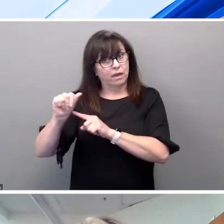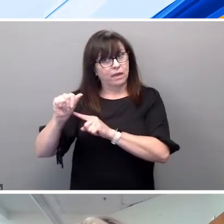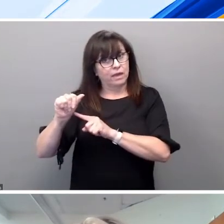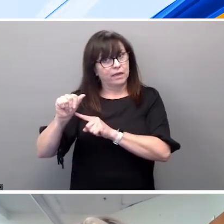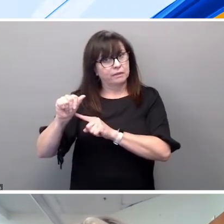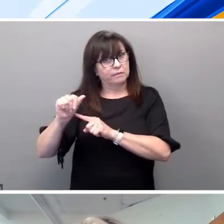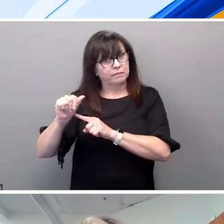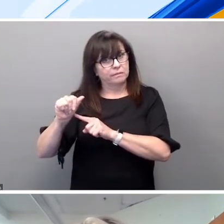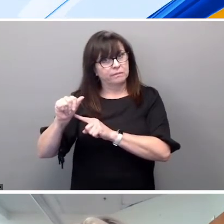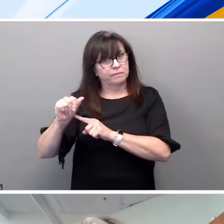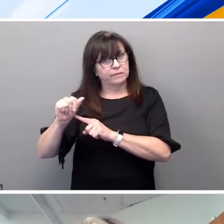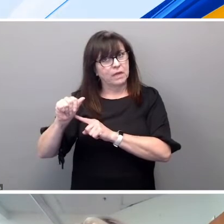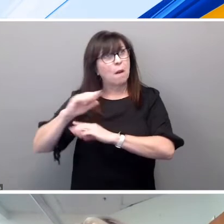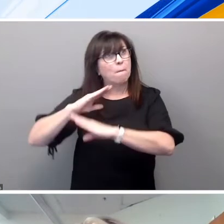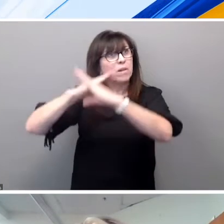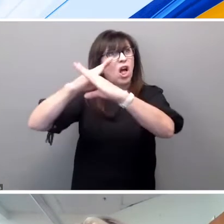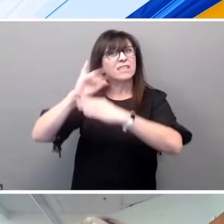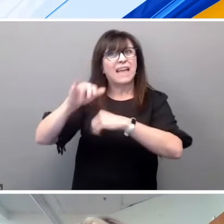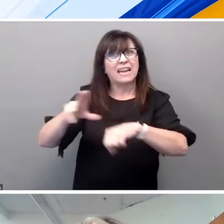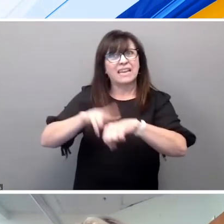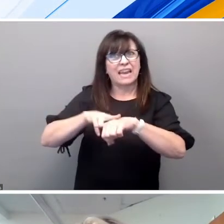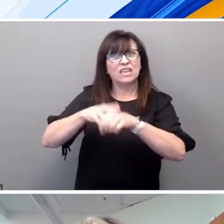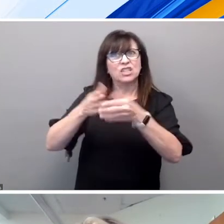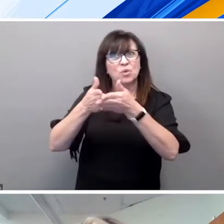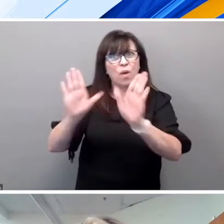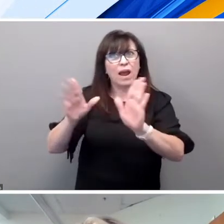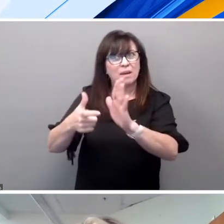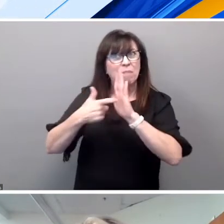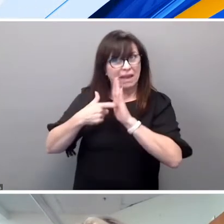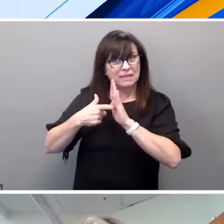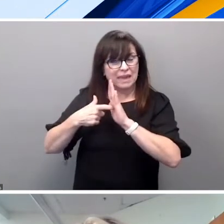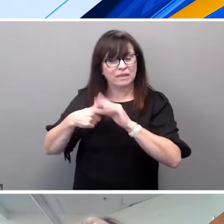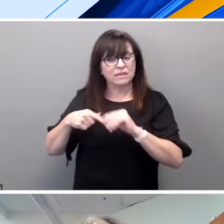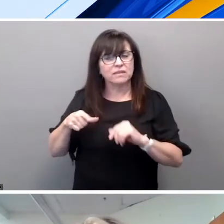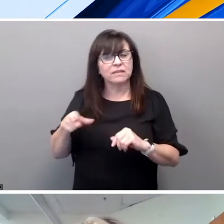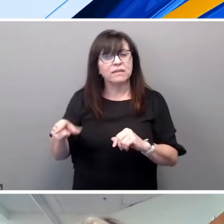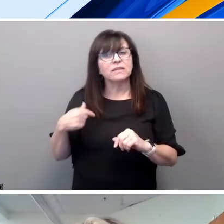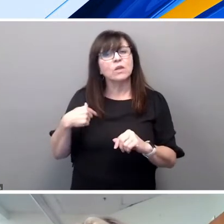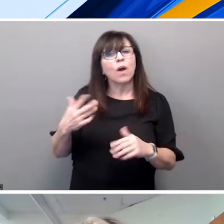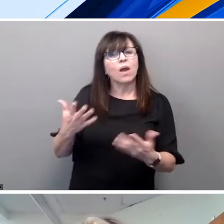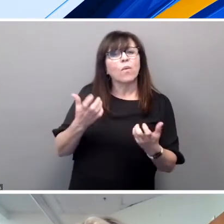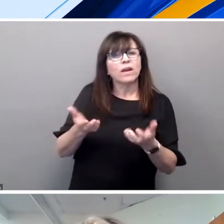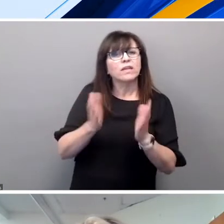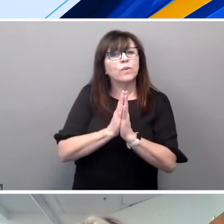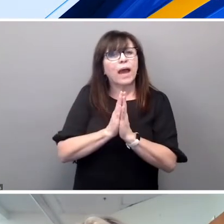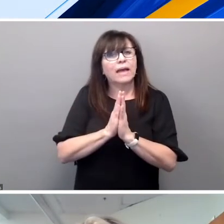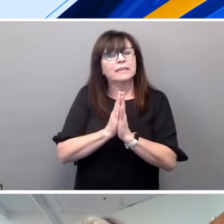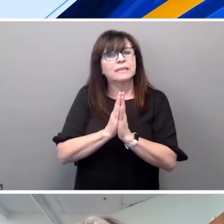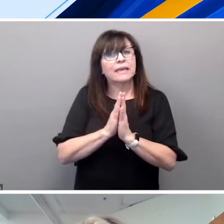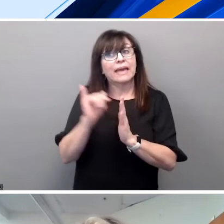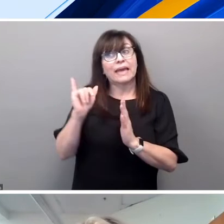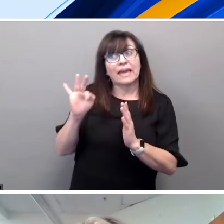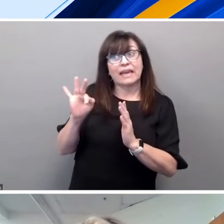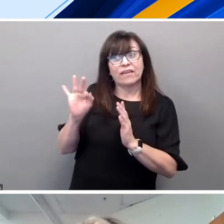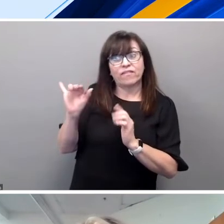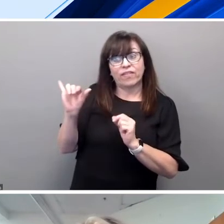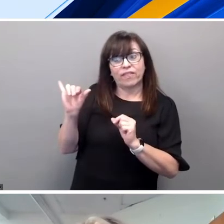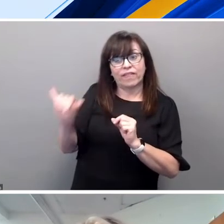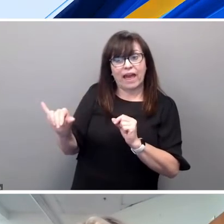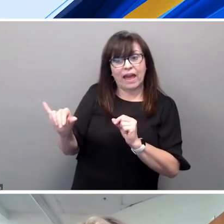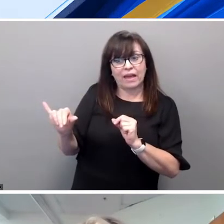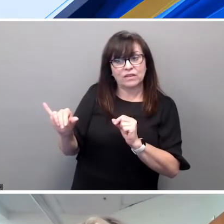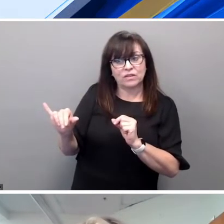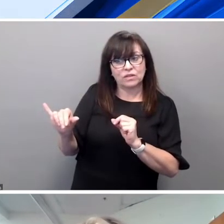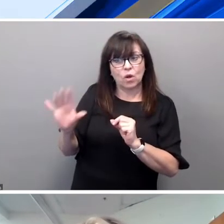ruling blocking that nationwide mandate. And I wanted to ask if that would have